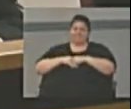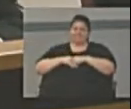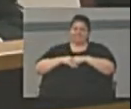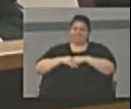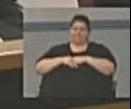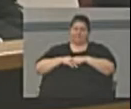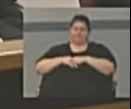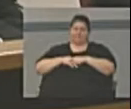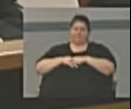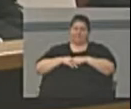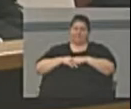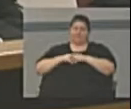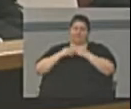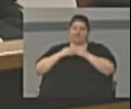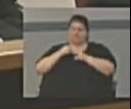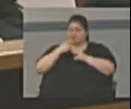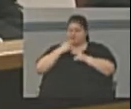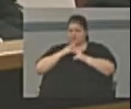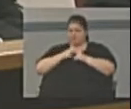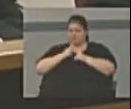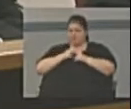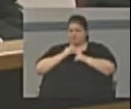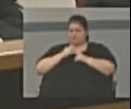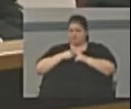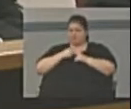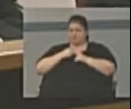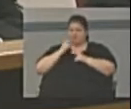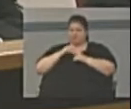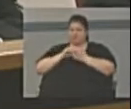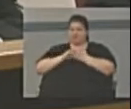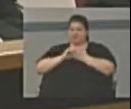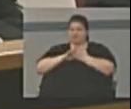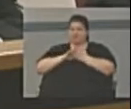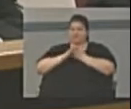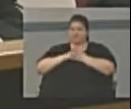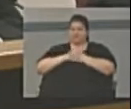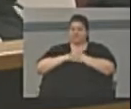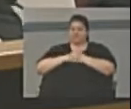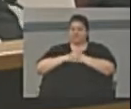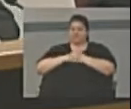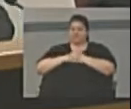Come forward and state your name and address for the record, and you have the floor.